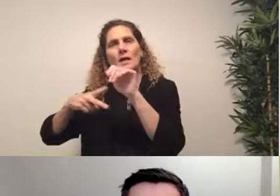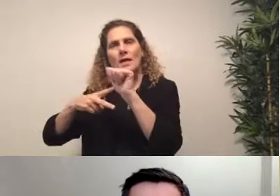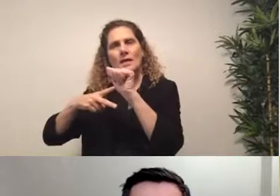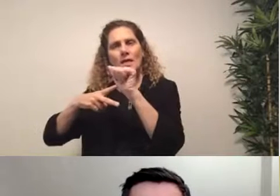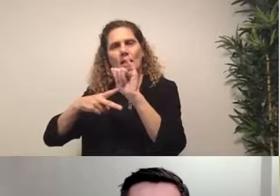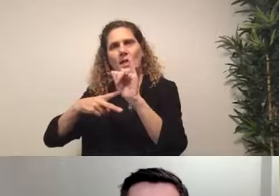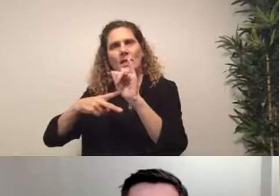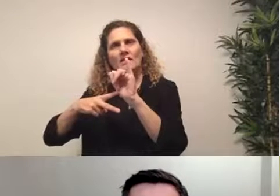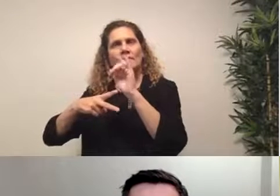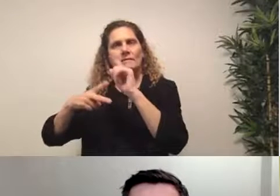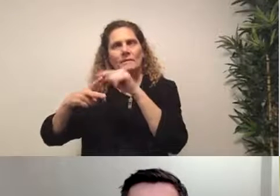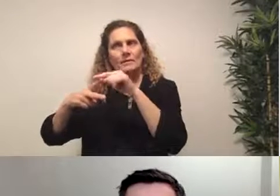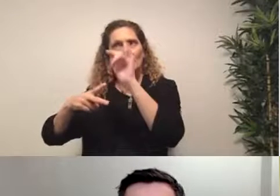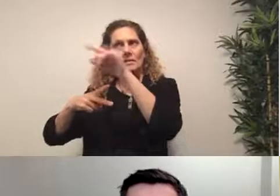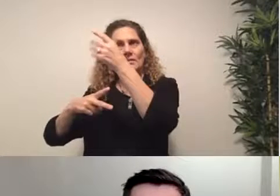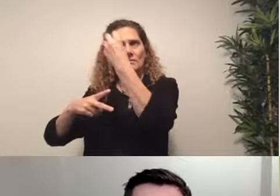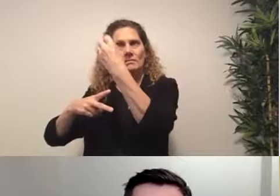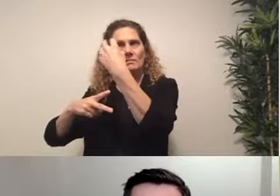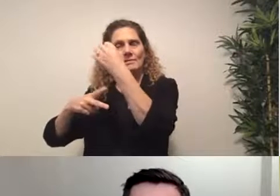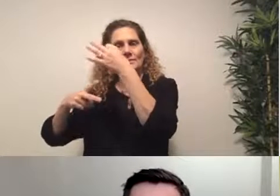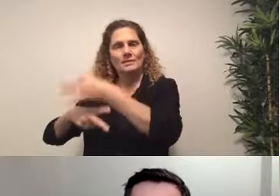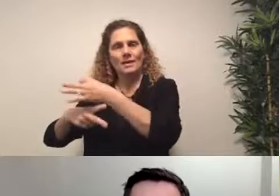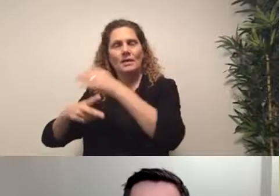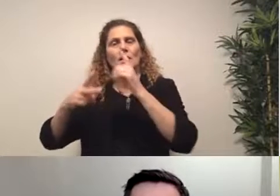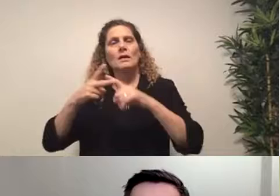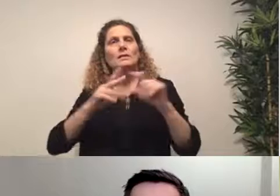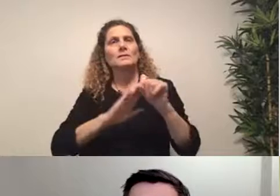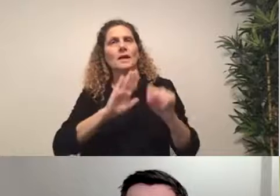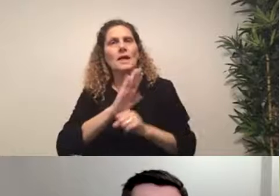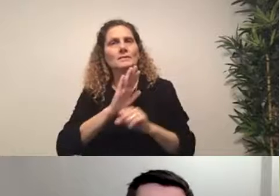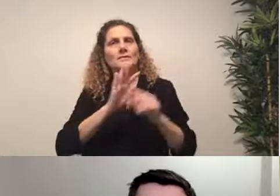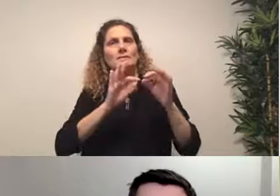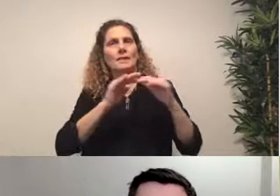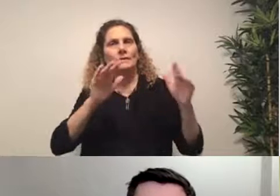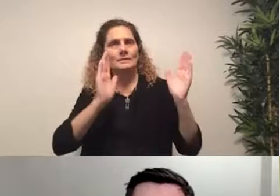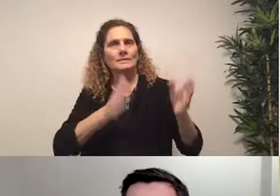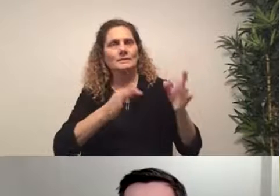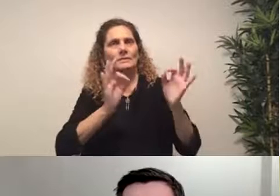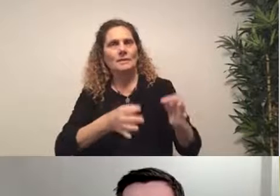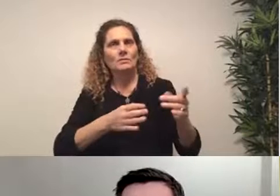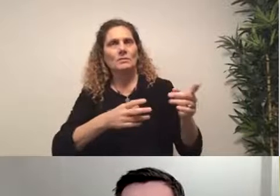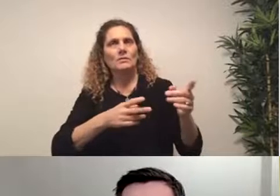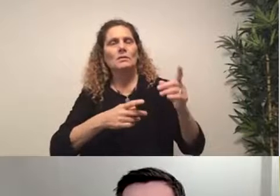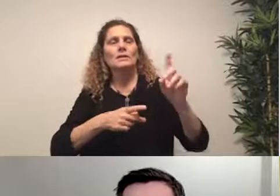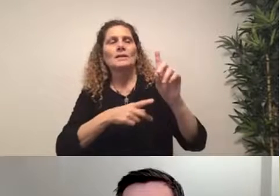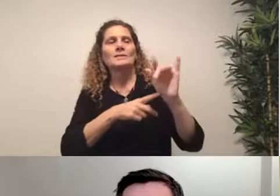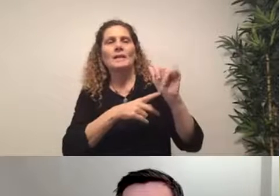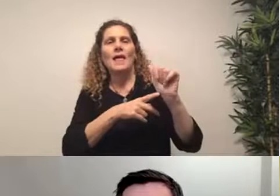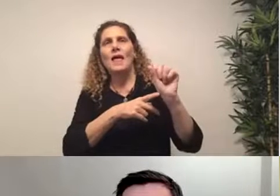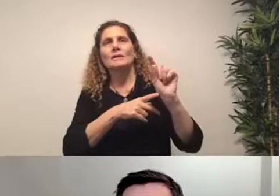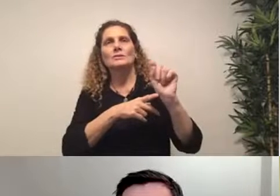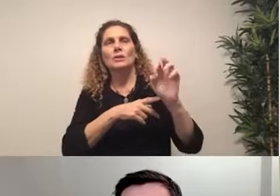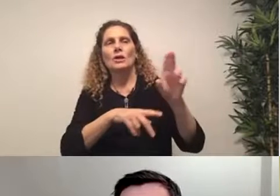the SDMAC, which is the State Disaster Advisory Committee. So each of those committees takes into account equity-related